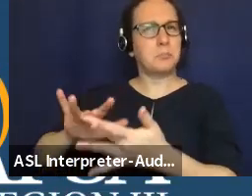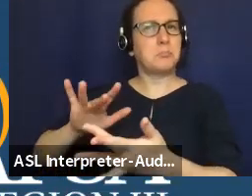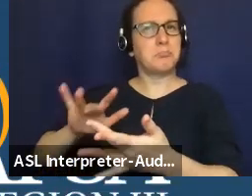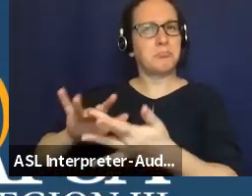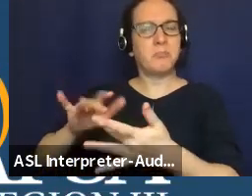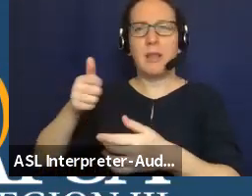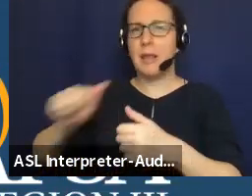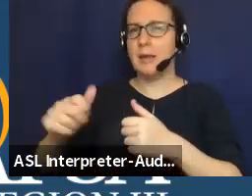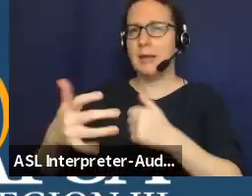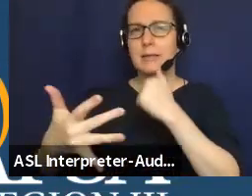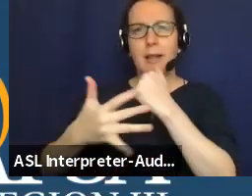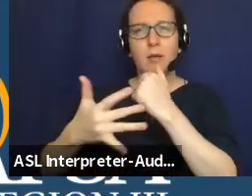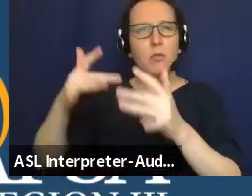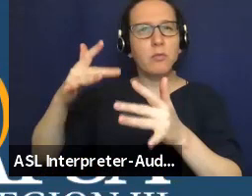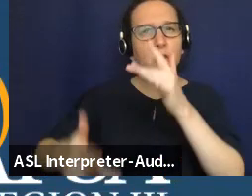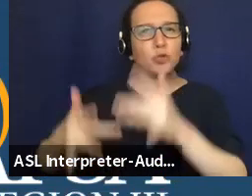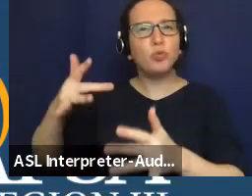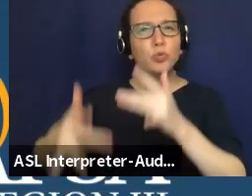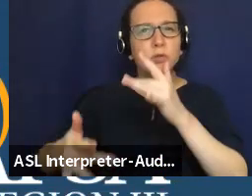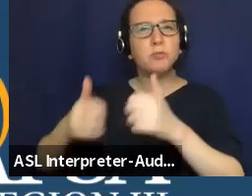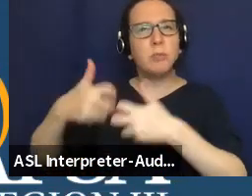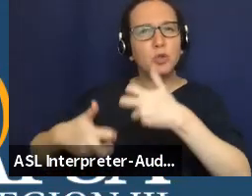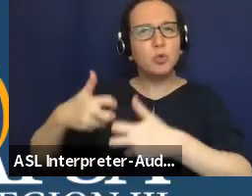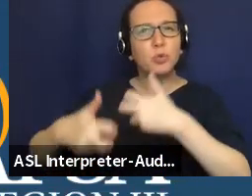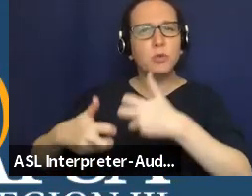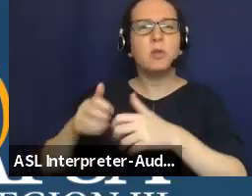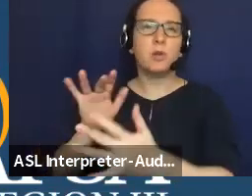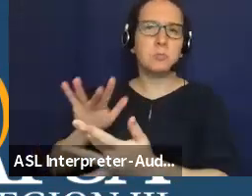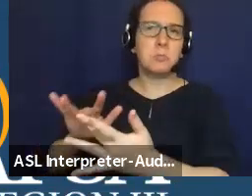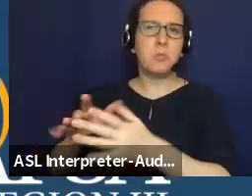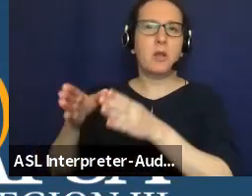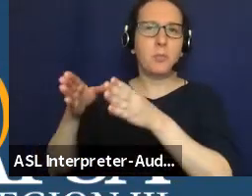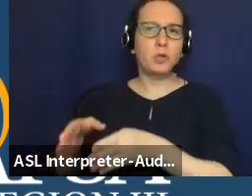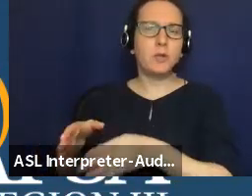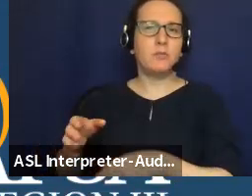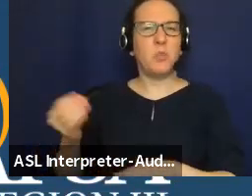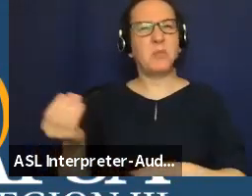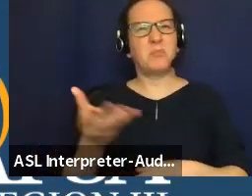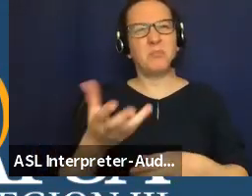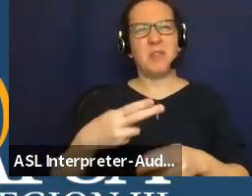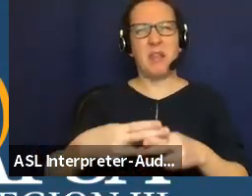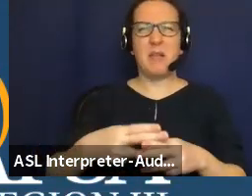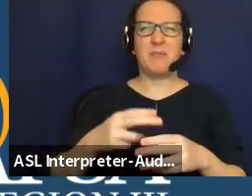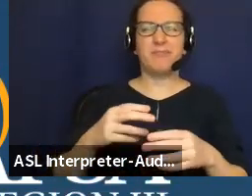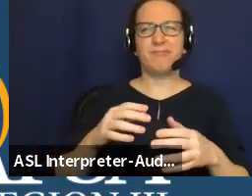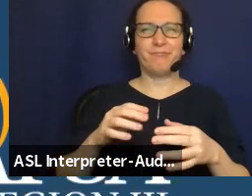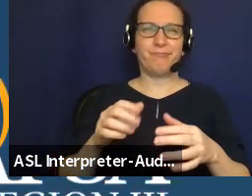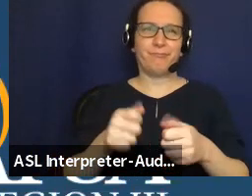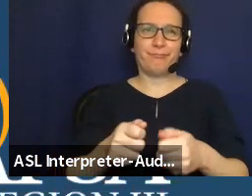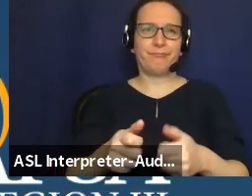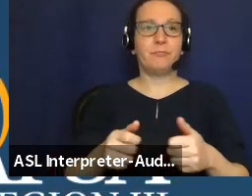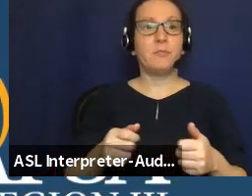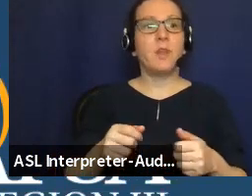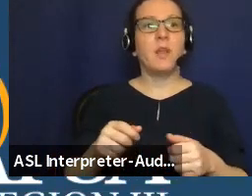technical issues. And then announcing speakers is very important because that's also helped cue the captioners and the ASL